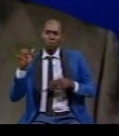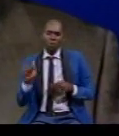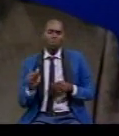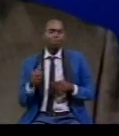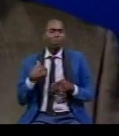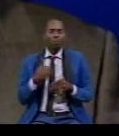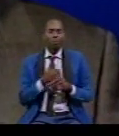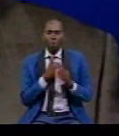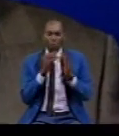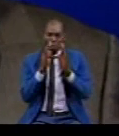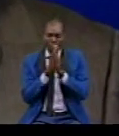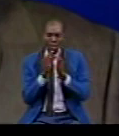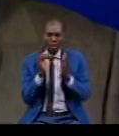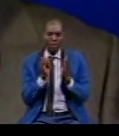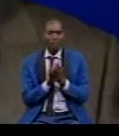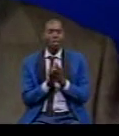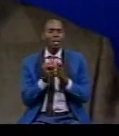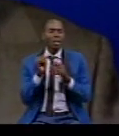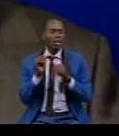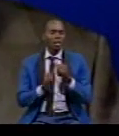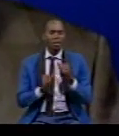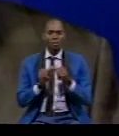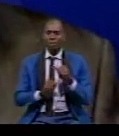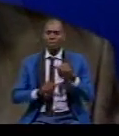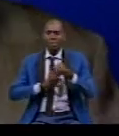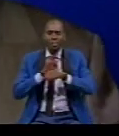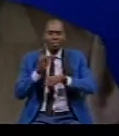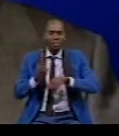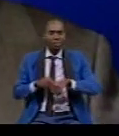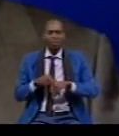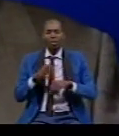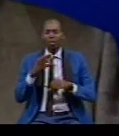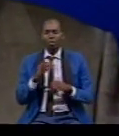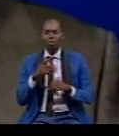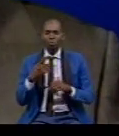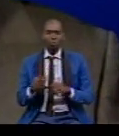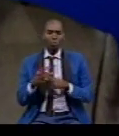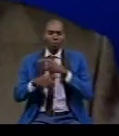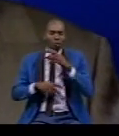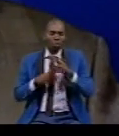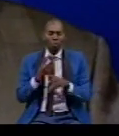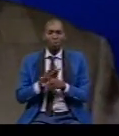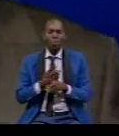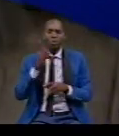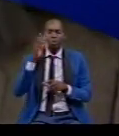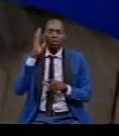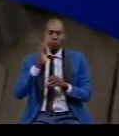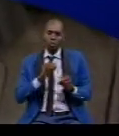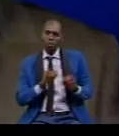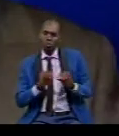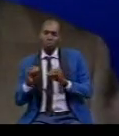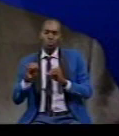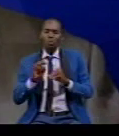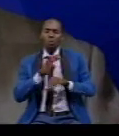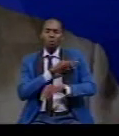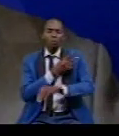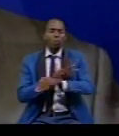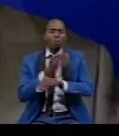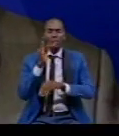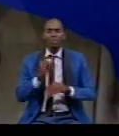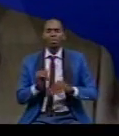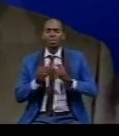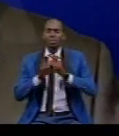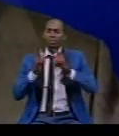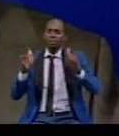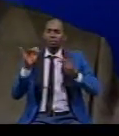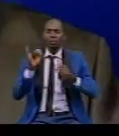saying, that's my shirt. Look at this man. He stole my shirt. And eventually, you come to crusade, and you